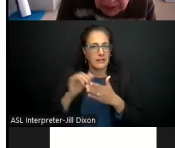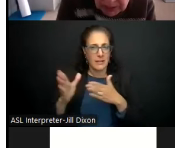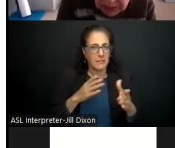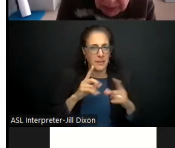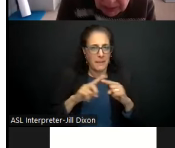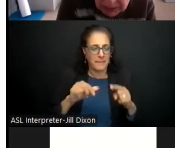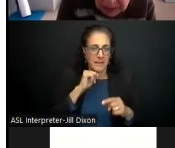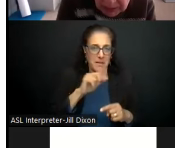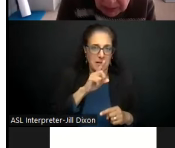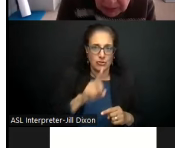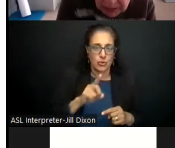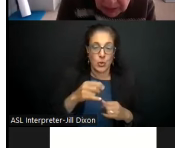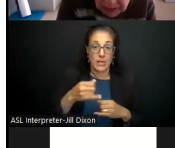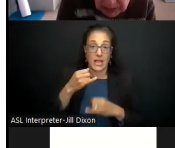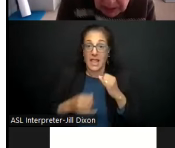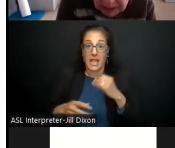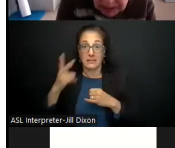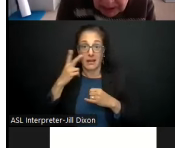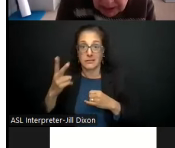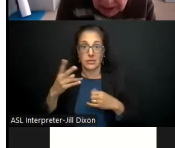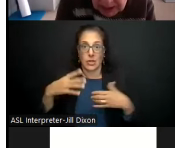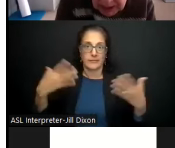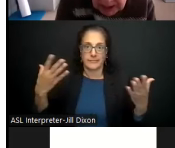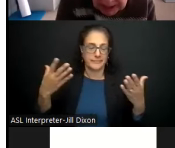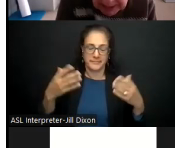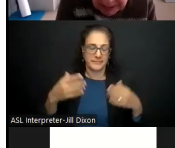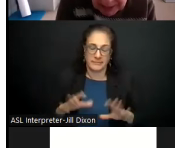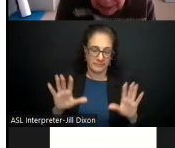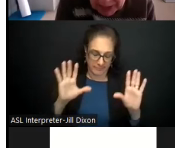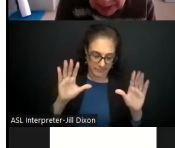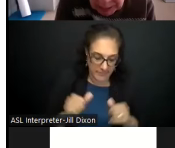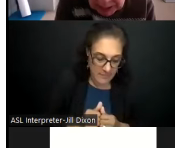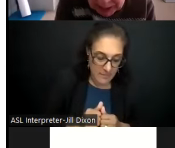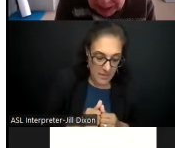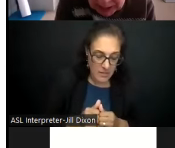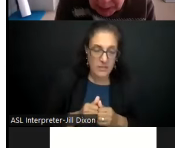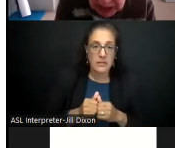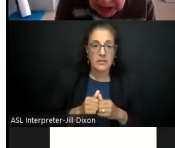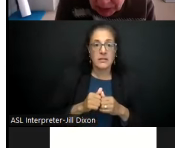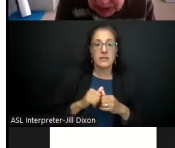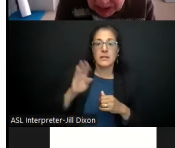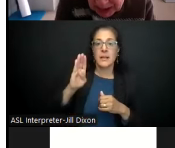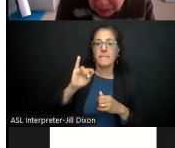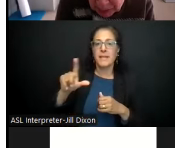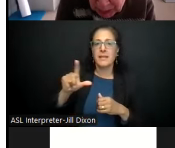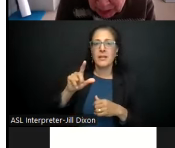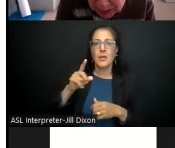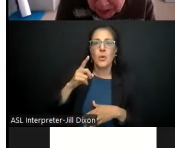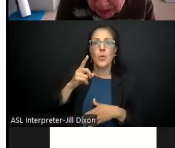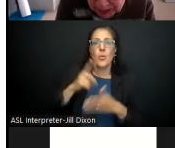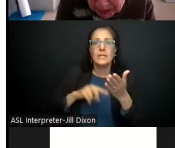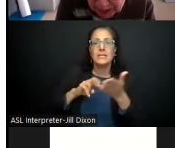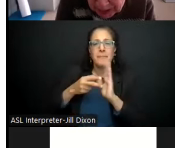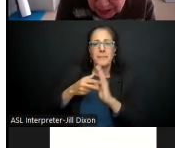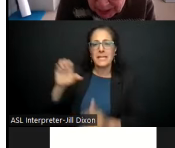that I've seen, it's just some site work that's been completed. And finally, what does CBO stand for?